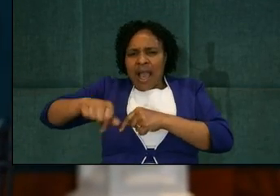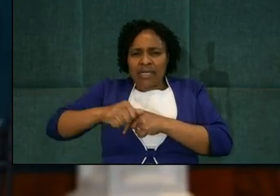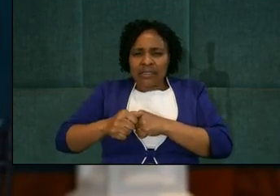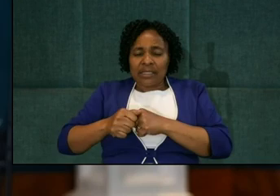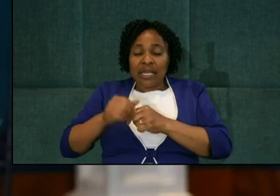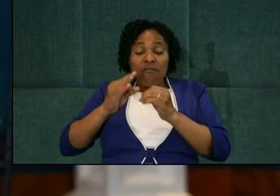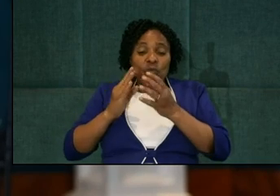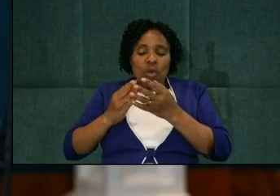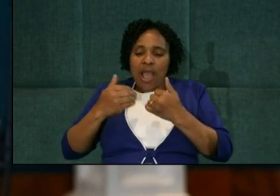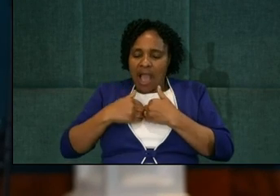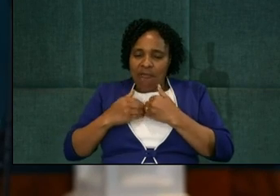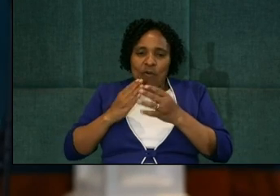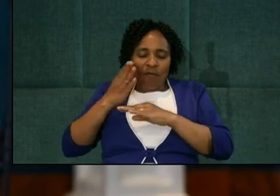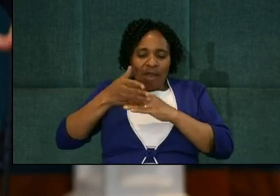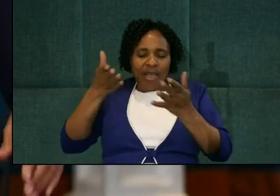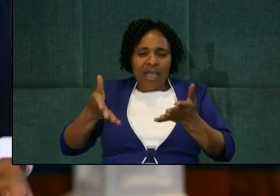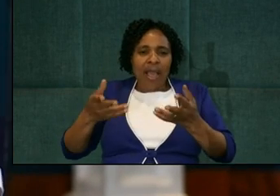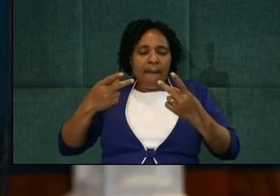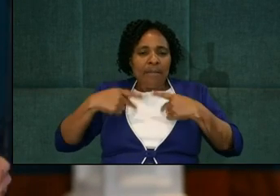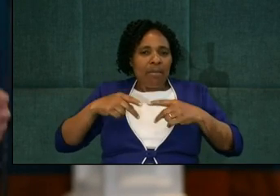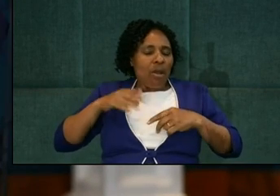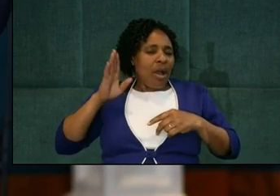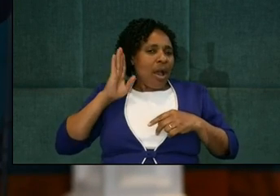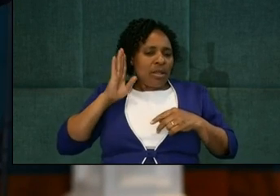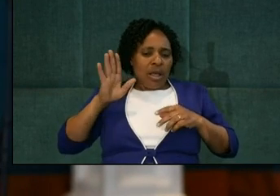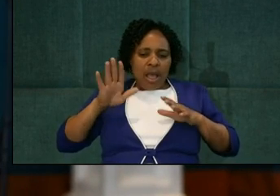there. So when the people heard that,